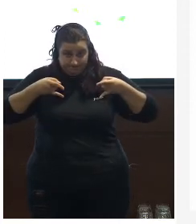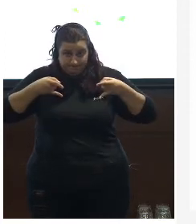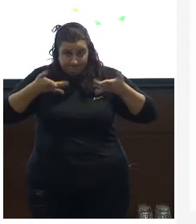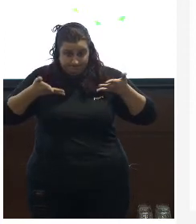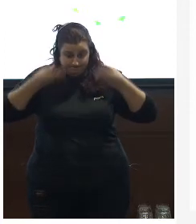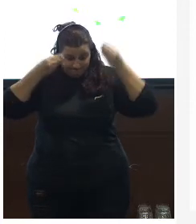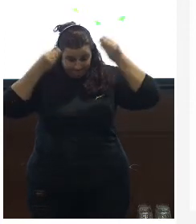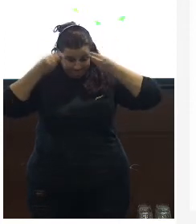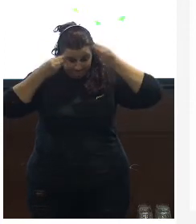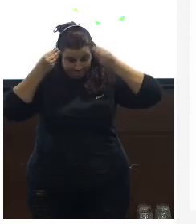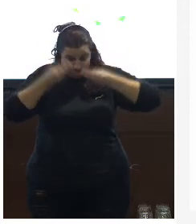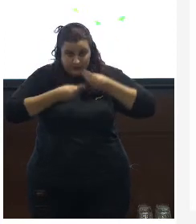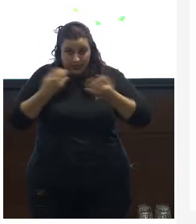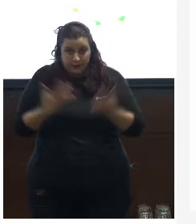we